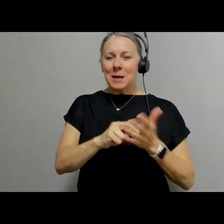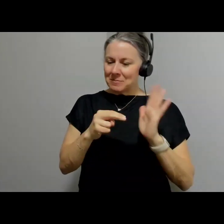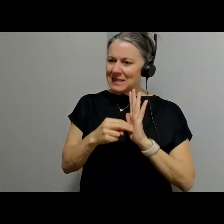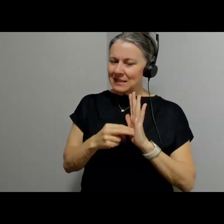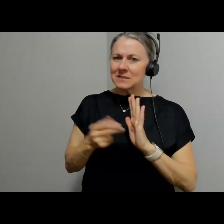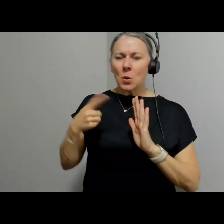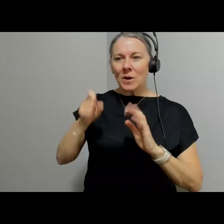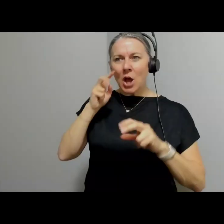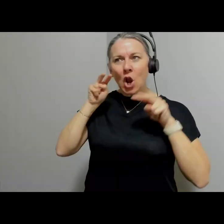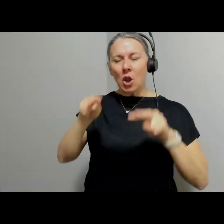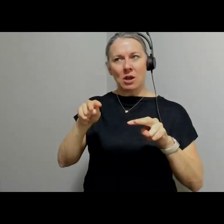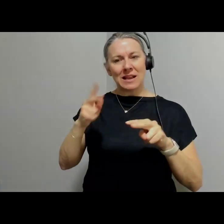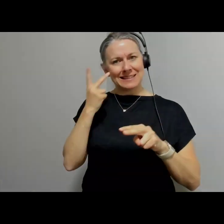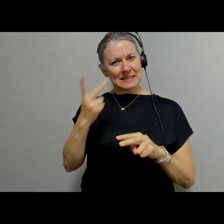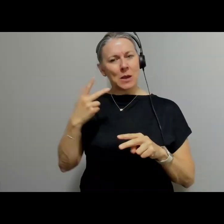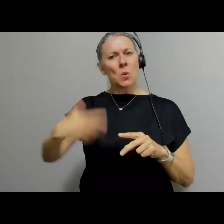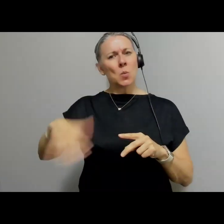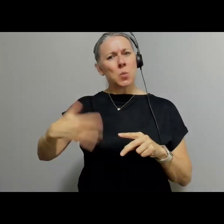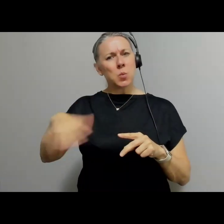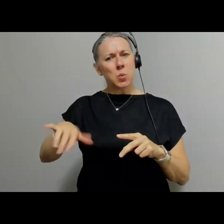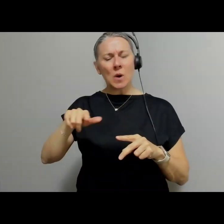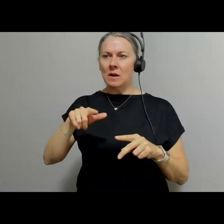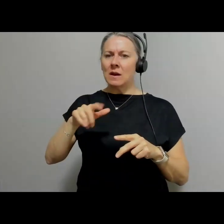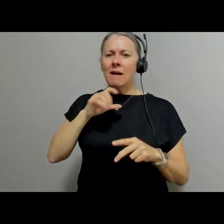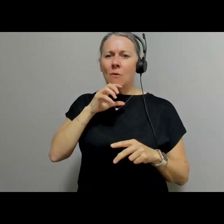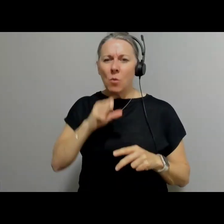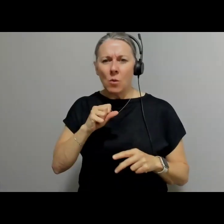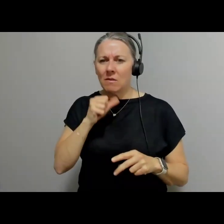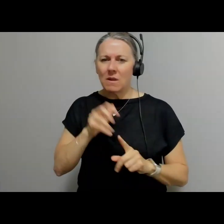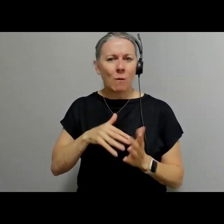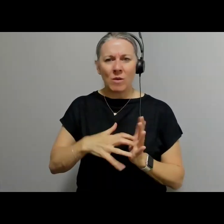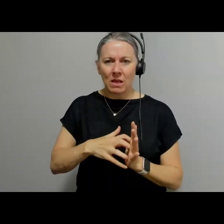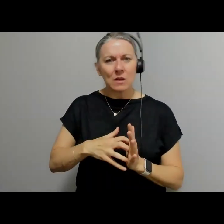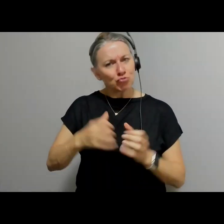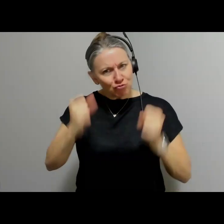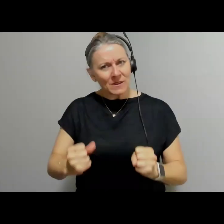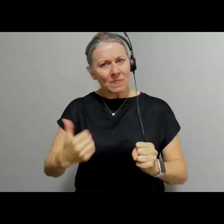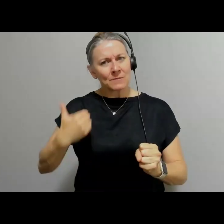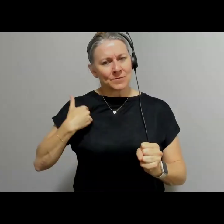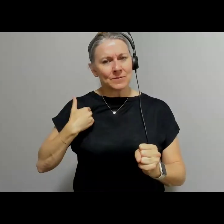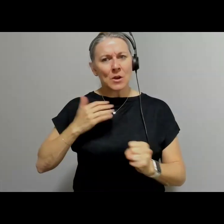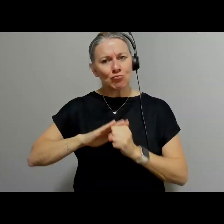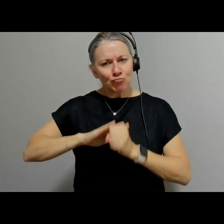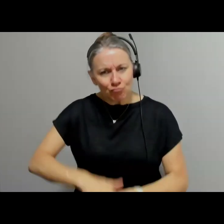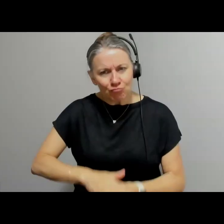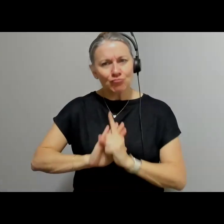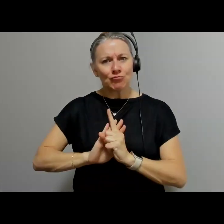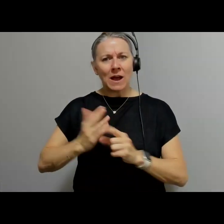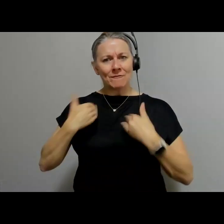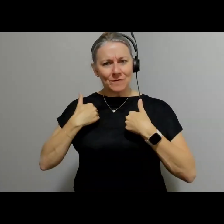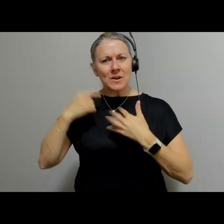strength, resilience, and opportunity. It reminds us that growing older must always come